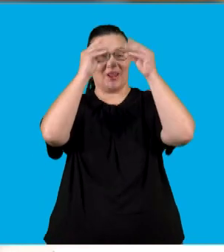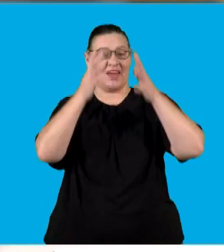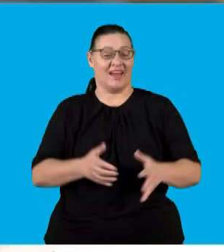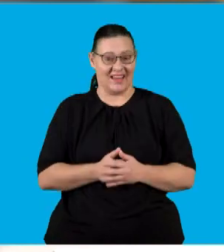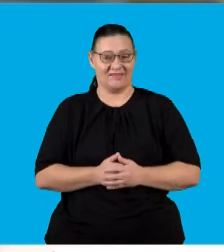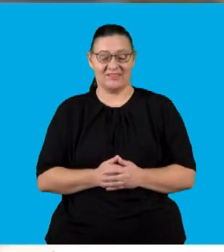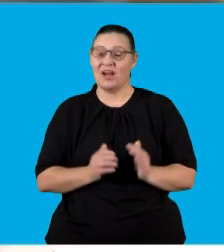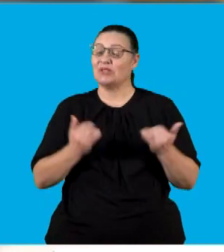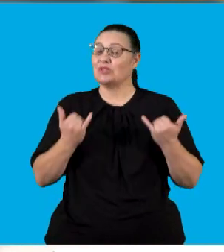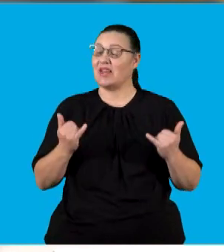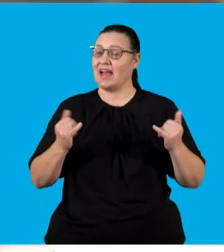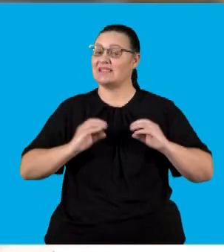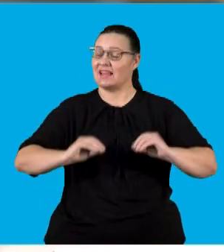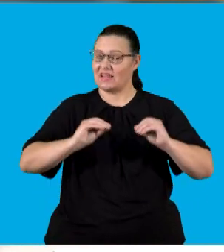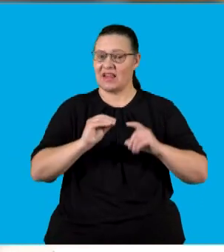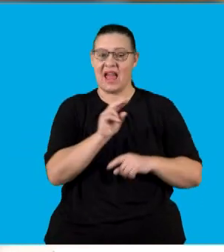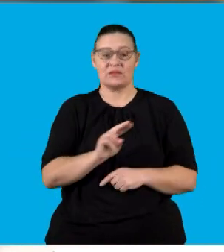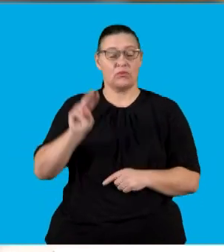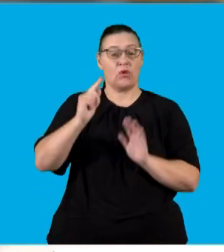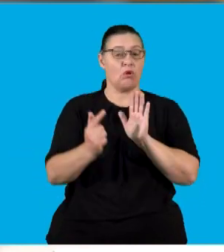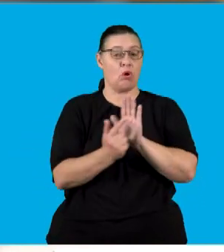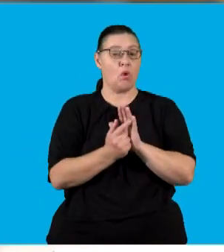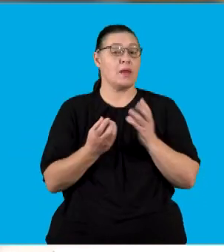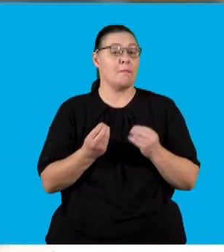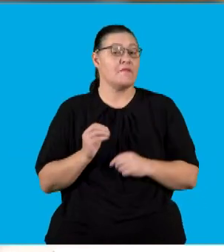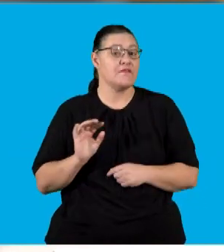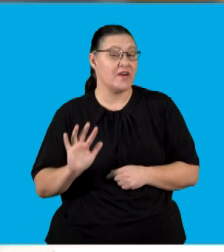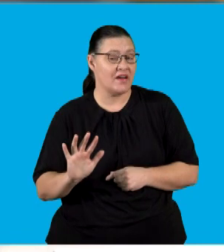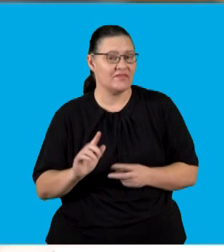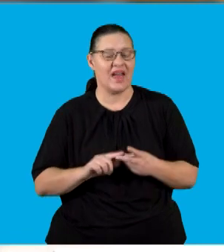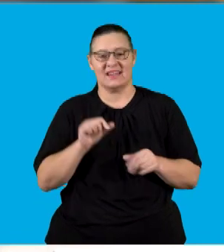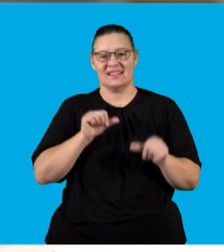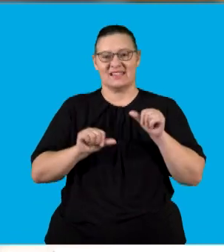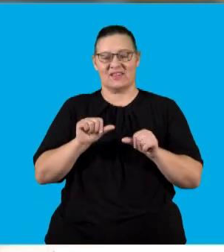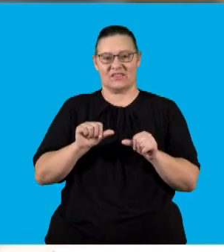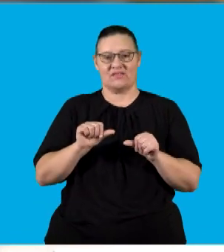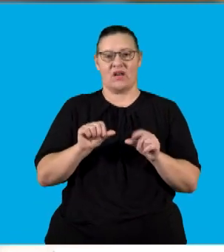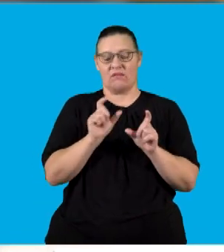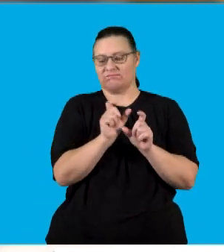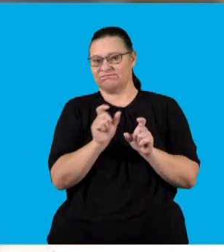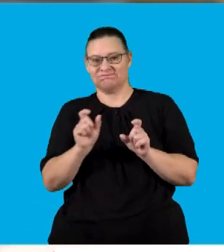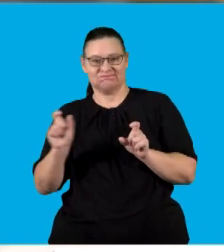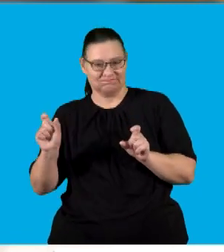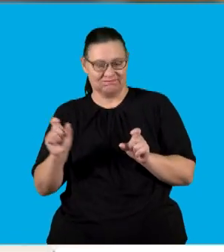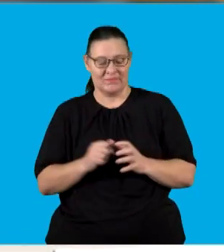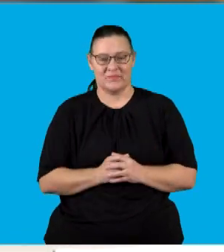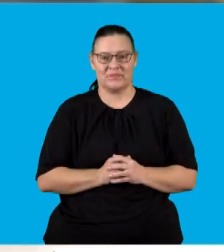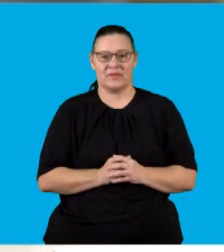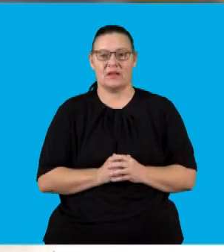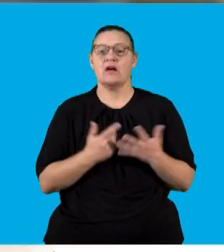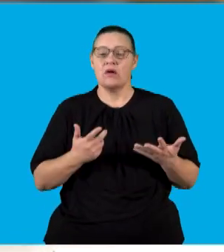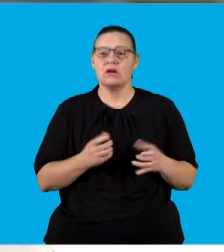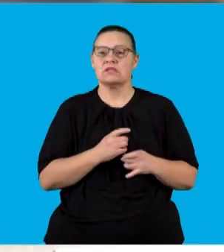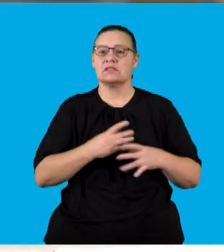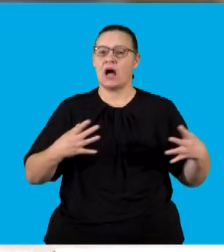Hello learners, and welcome to today's lesson of exponent law number 5 and scientific notation. Let's start off our